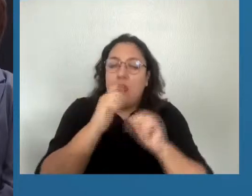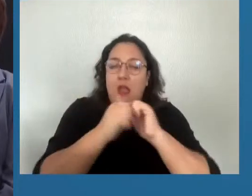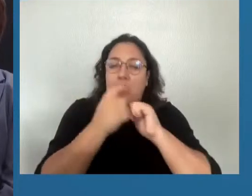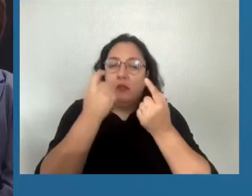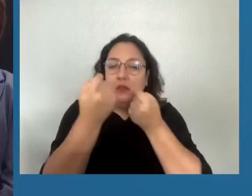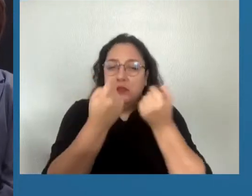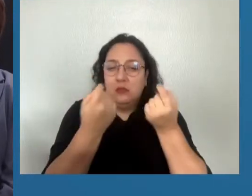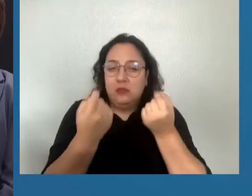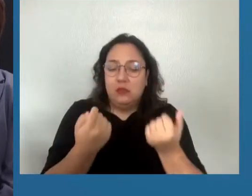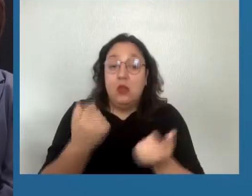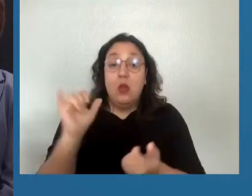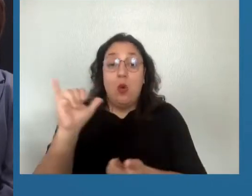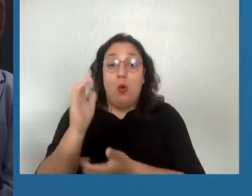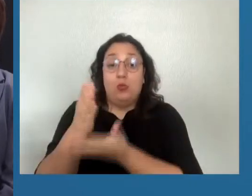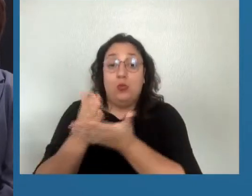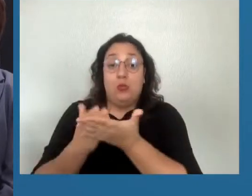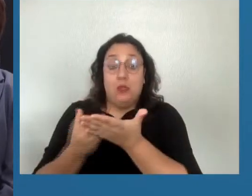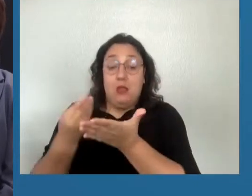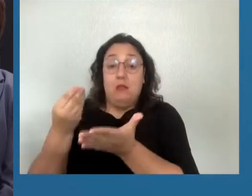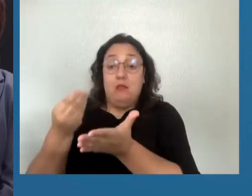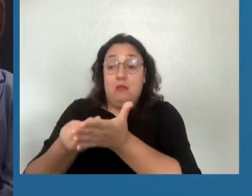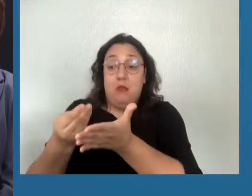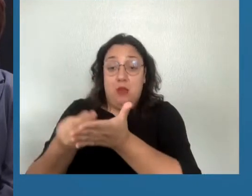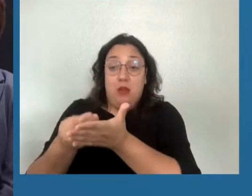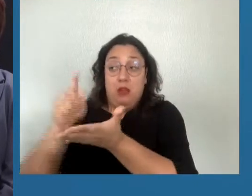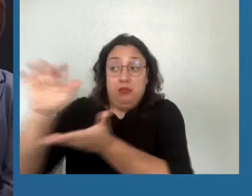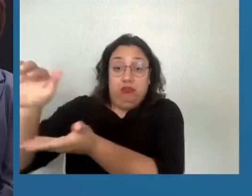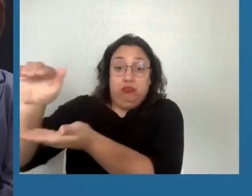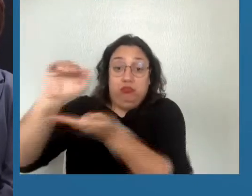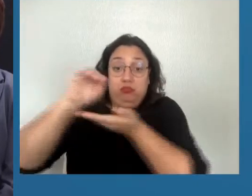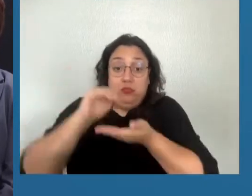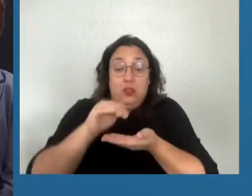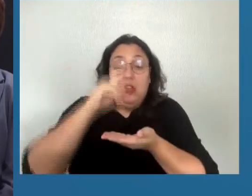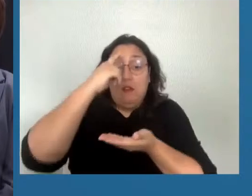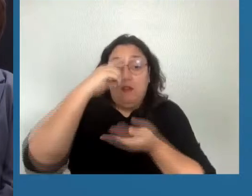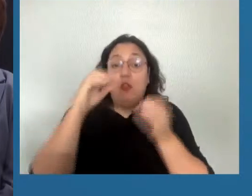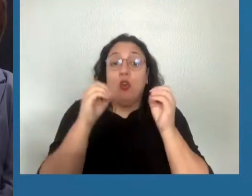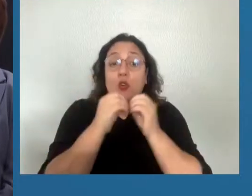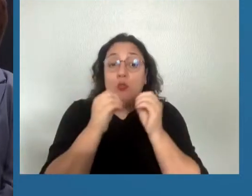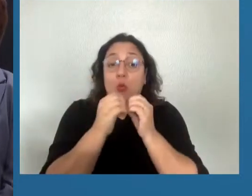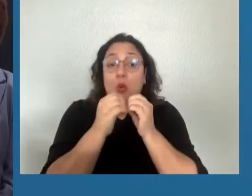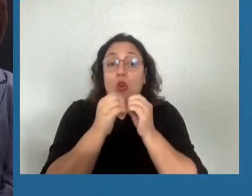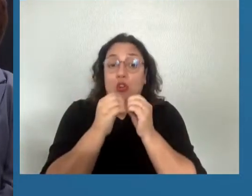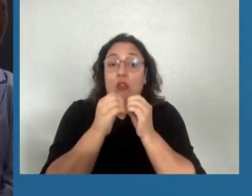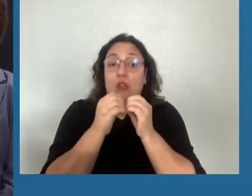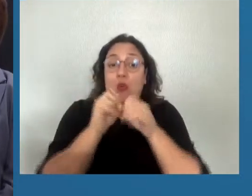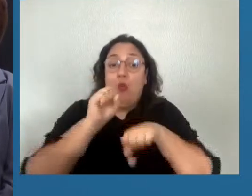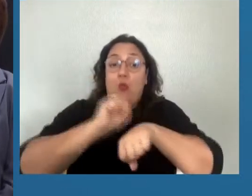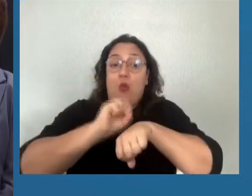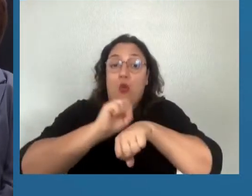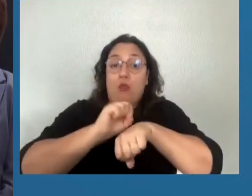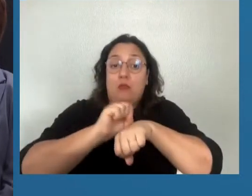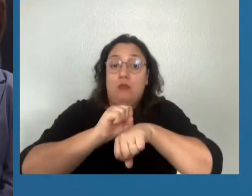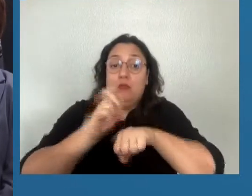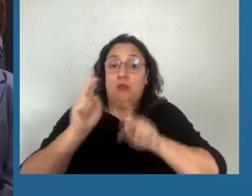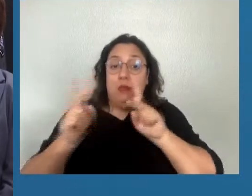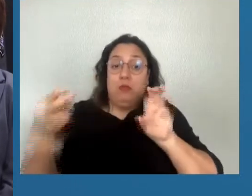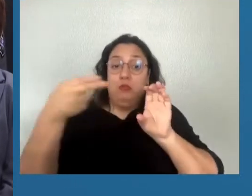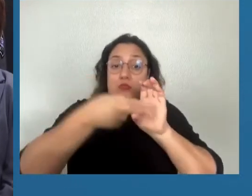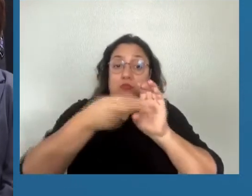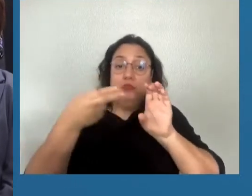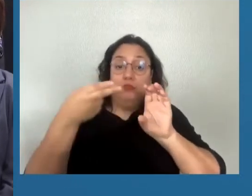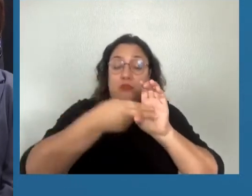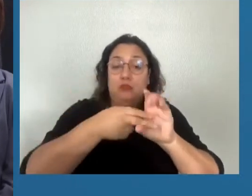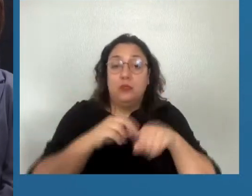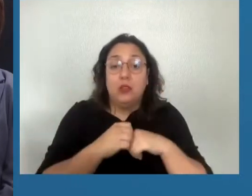able to add on patrols to be able to address some of those needs as well. But we also recognize that the women and men of the department